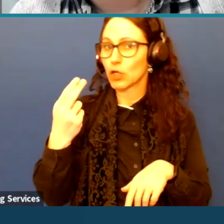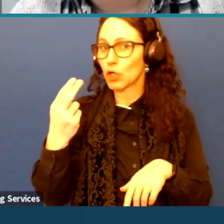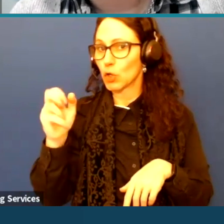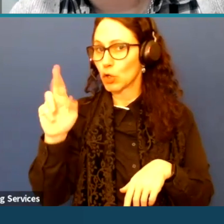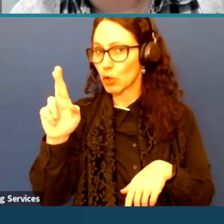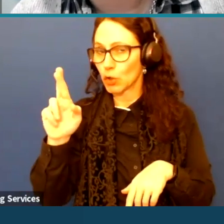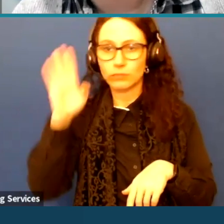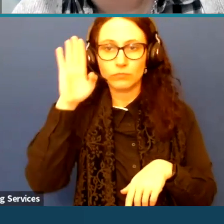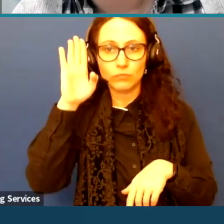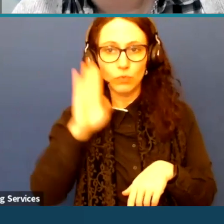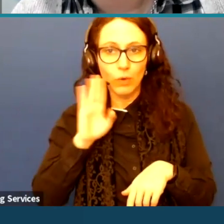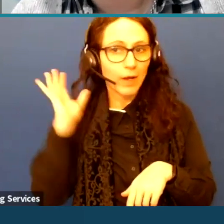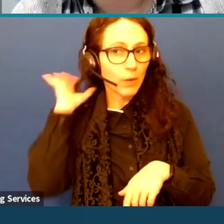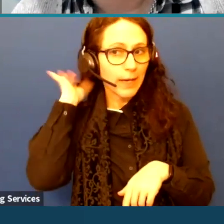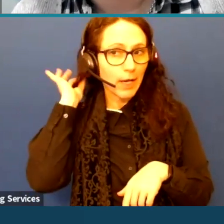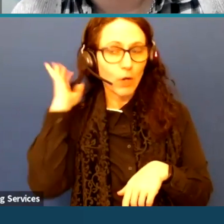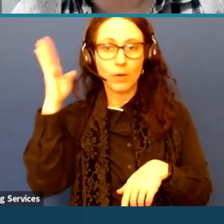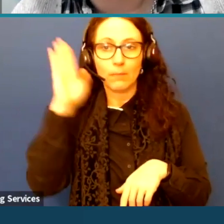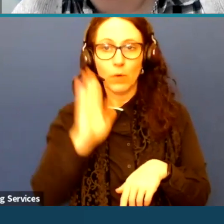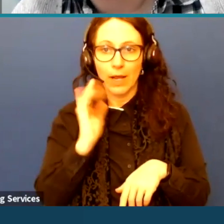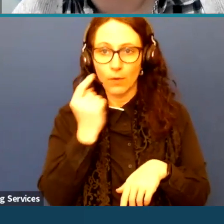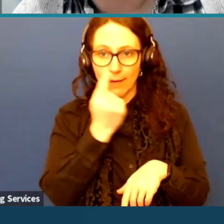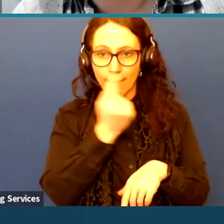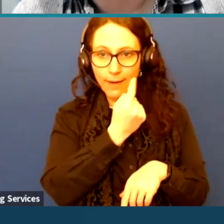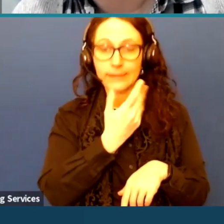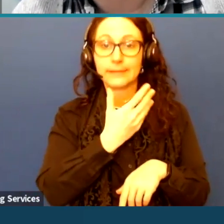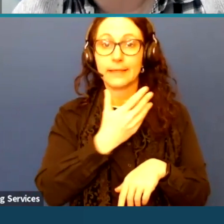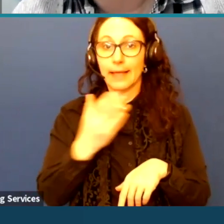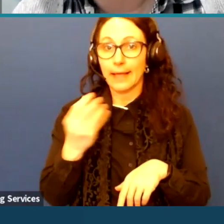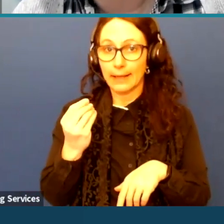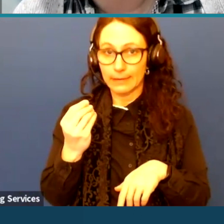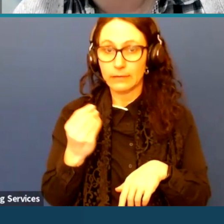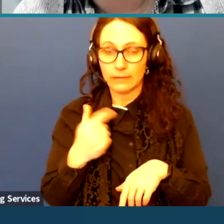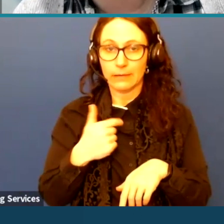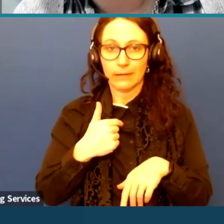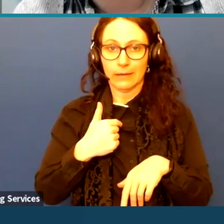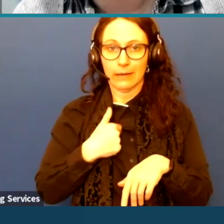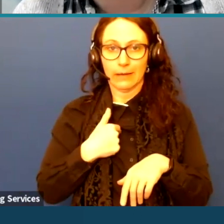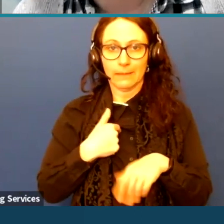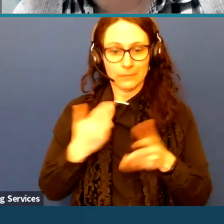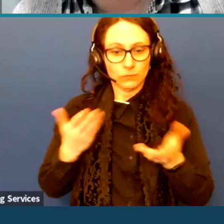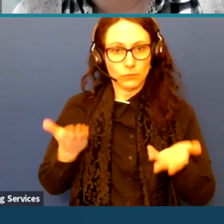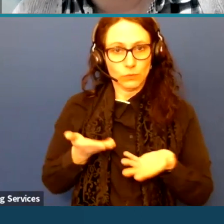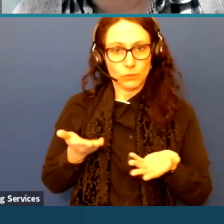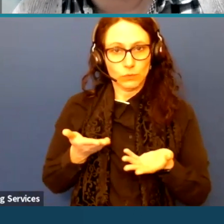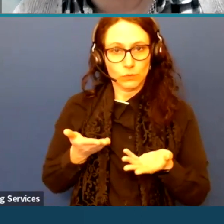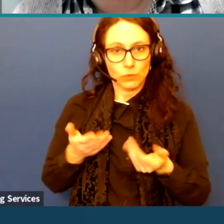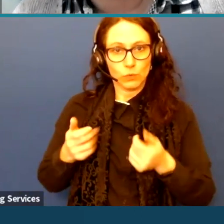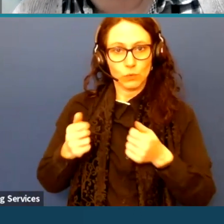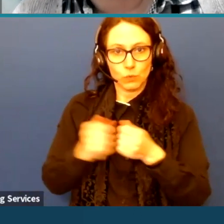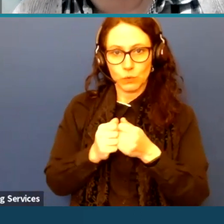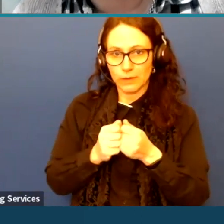brown hair, brown eyes, and I am accompanied here